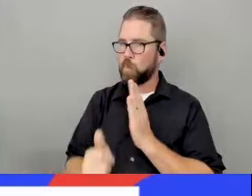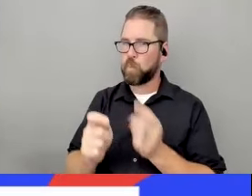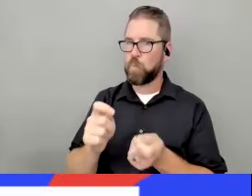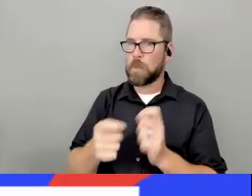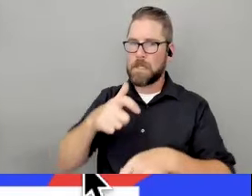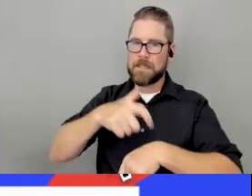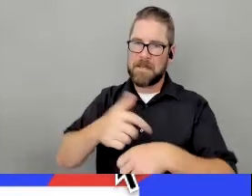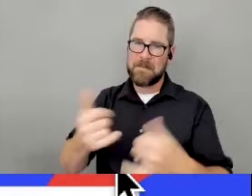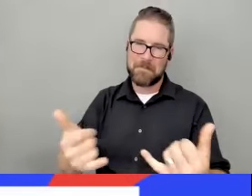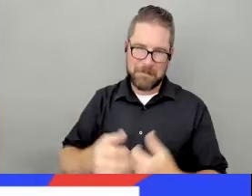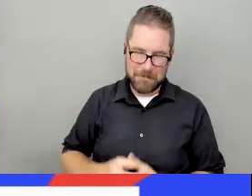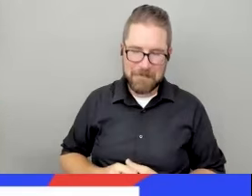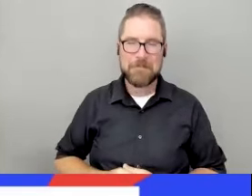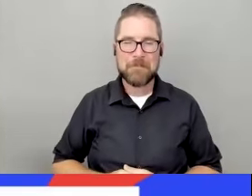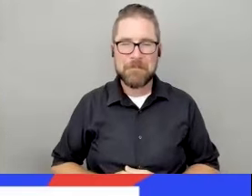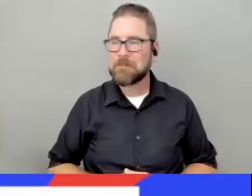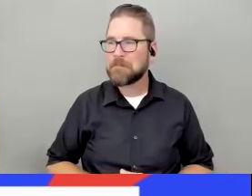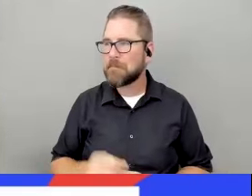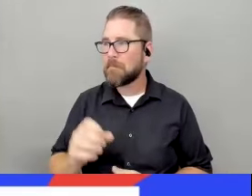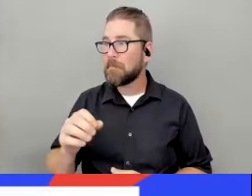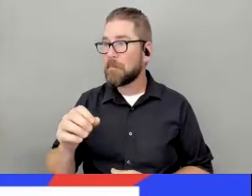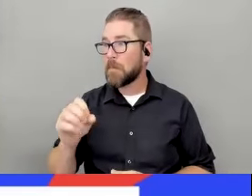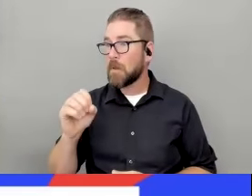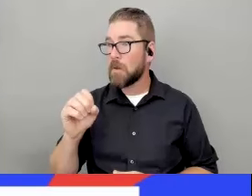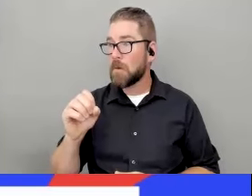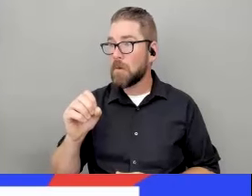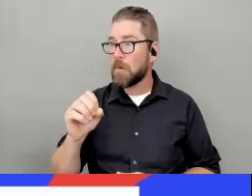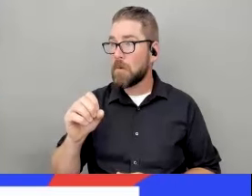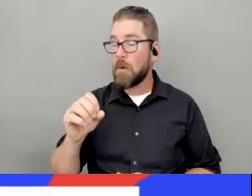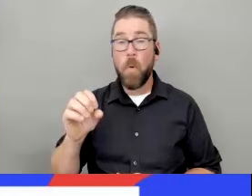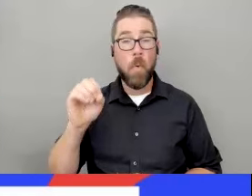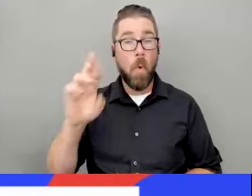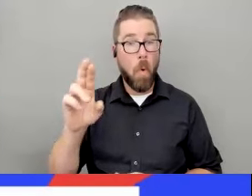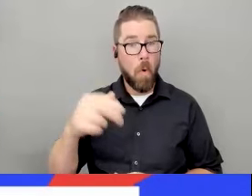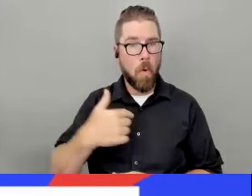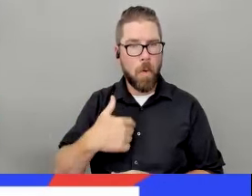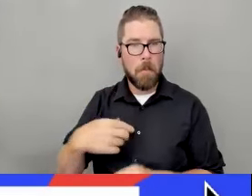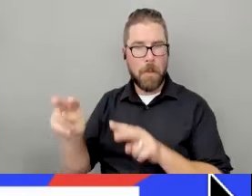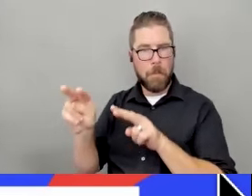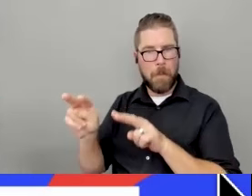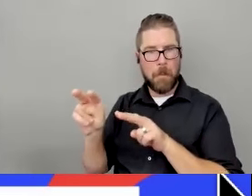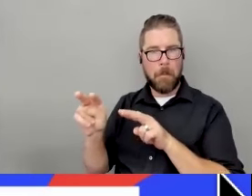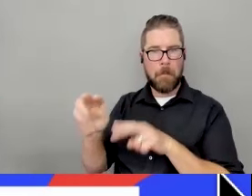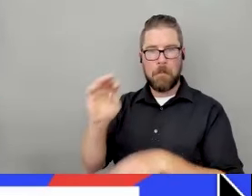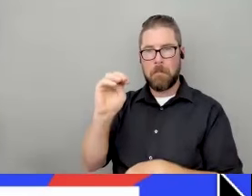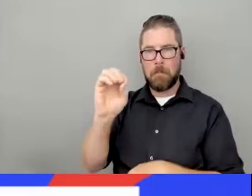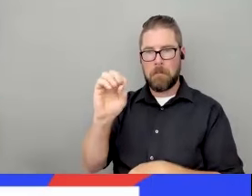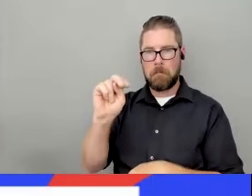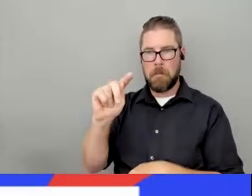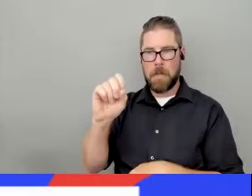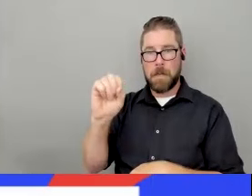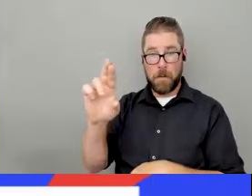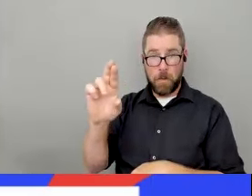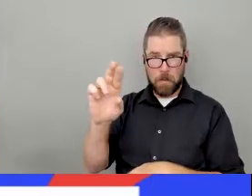Or I can check, move my Zoom people, I can monitor. So when you monitor an assignment, that